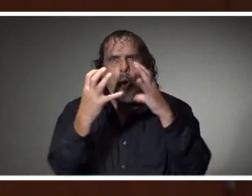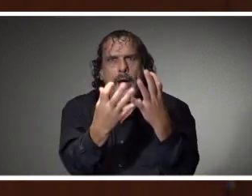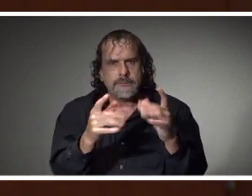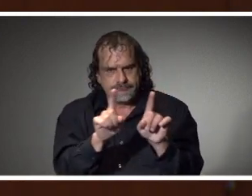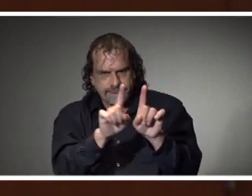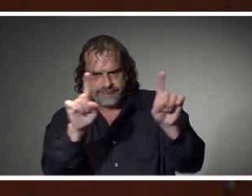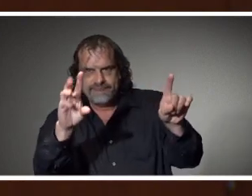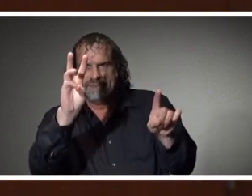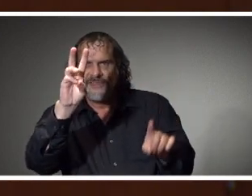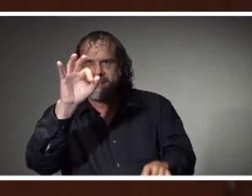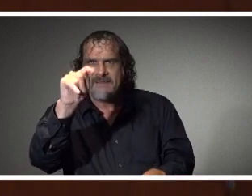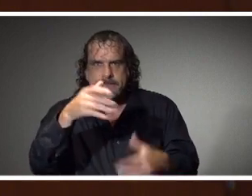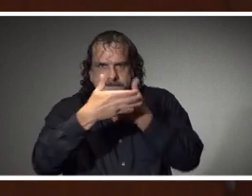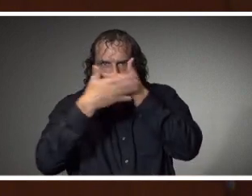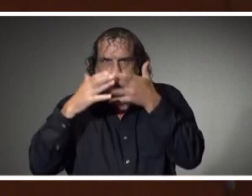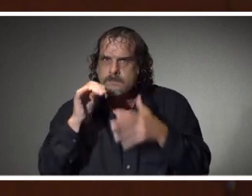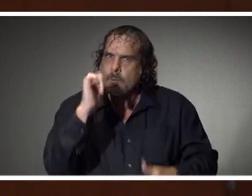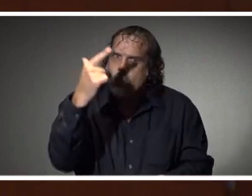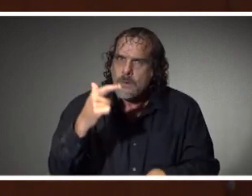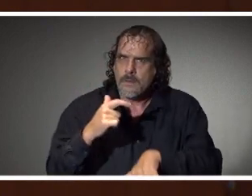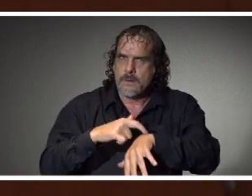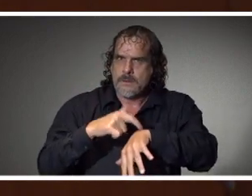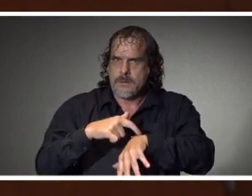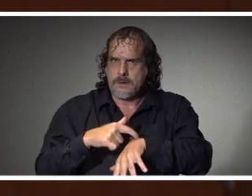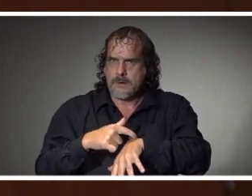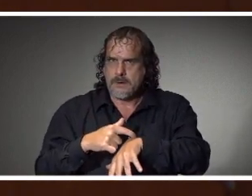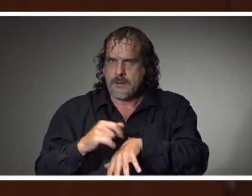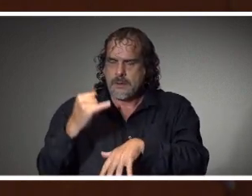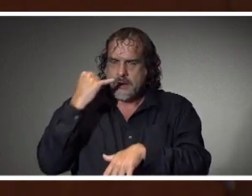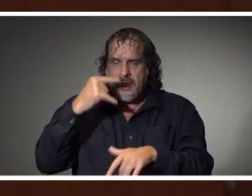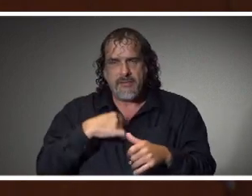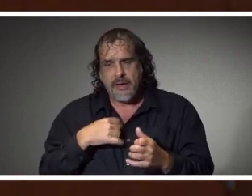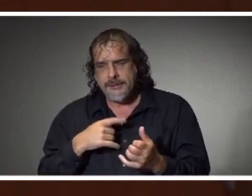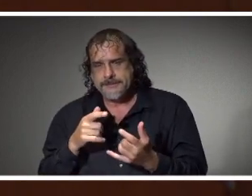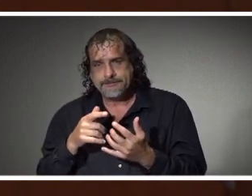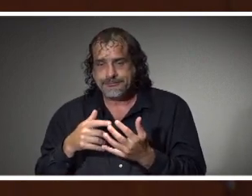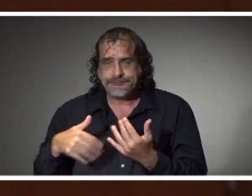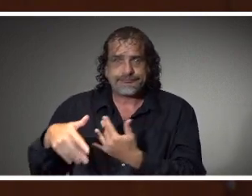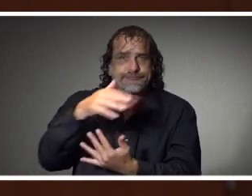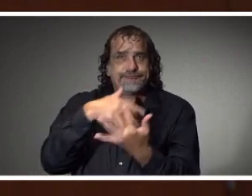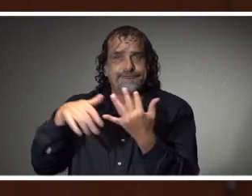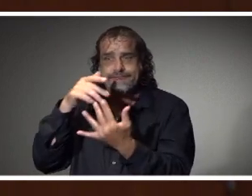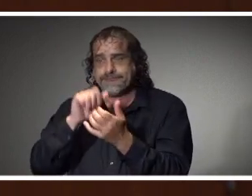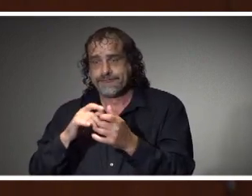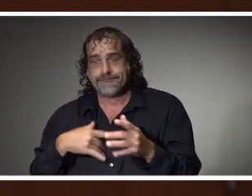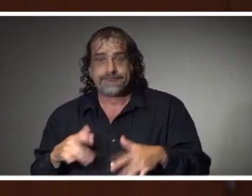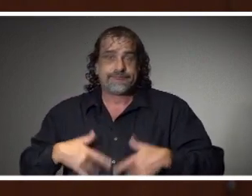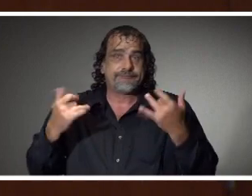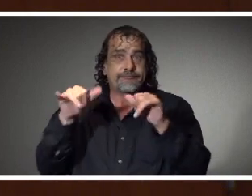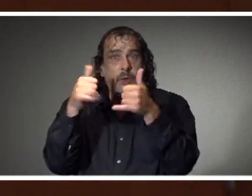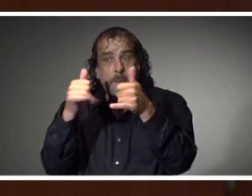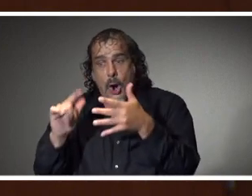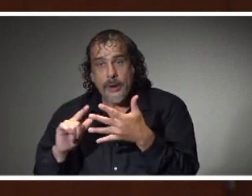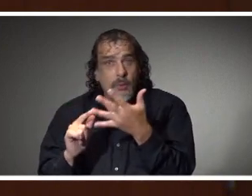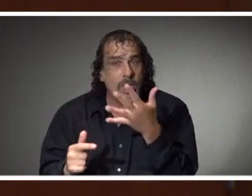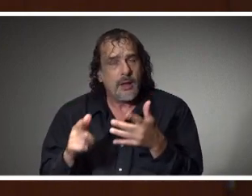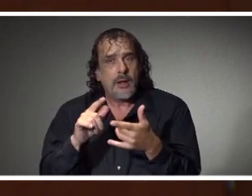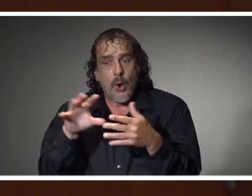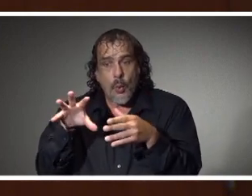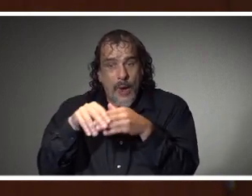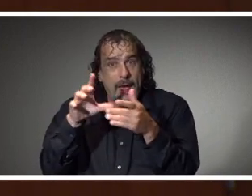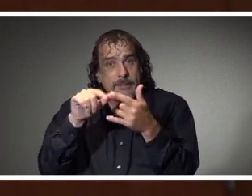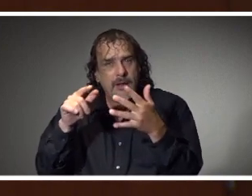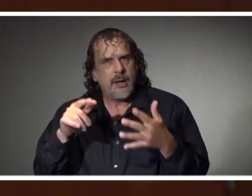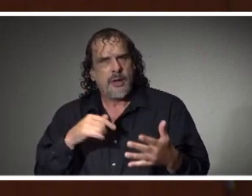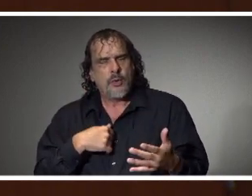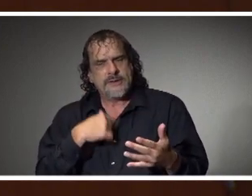6 feet, and wear a mask. Again, if it's a social event, it's not critical to your well-being, recommend not doing it at this